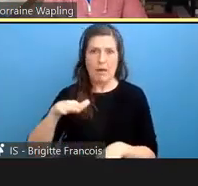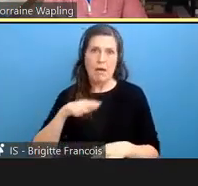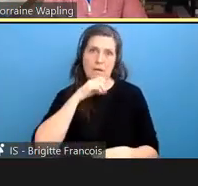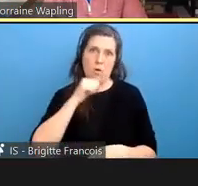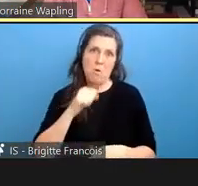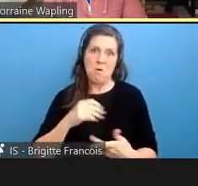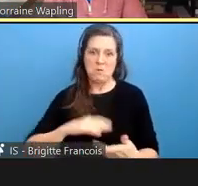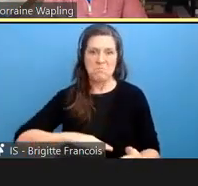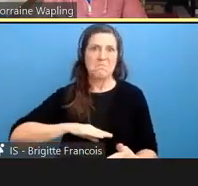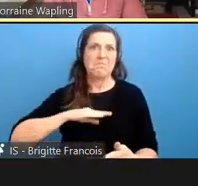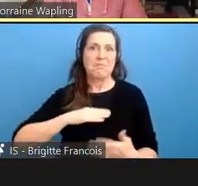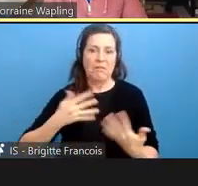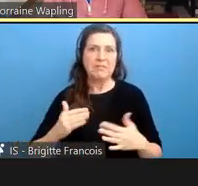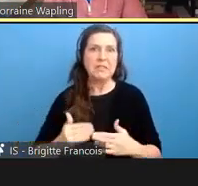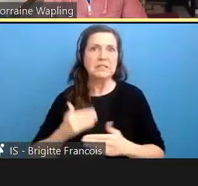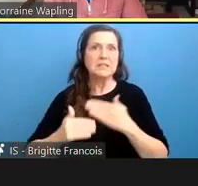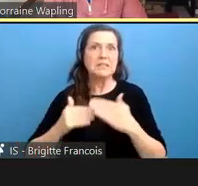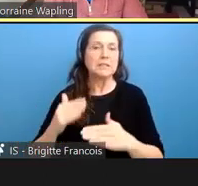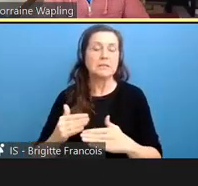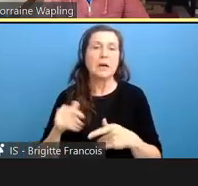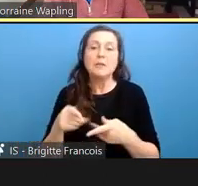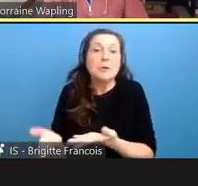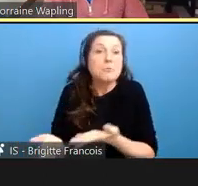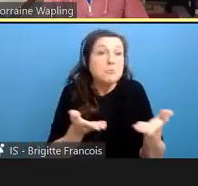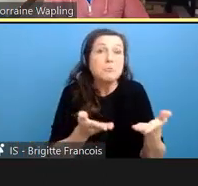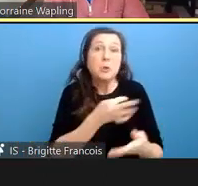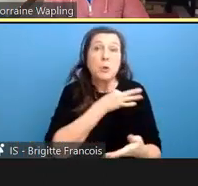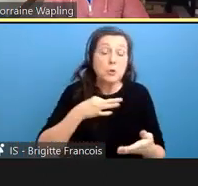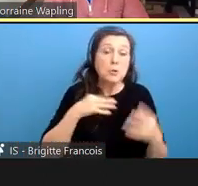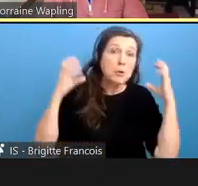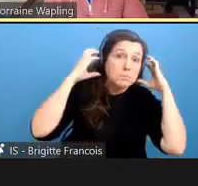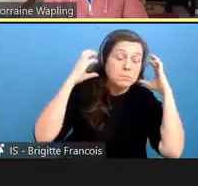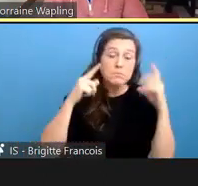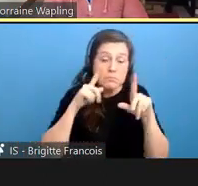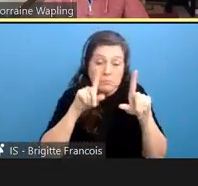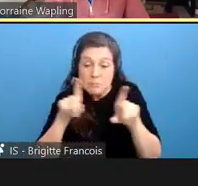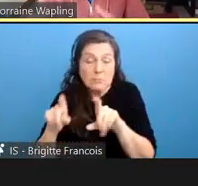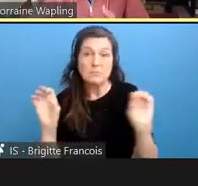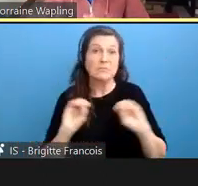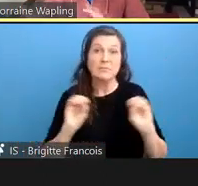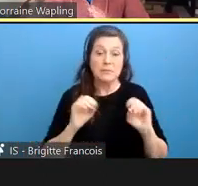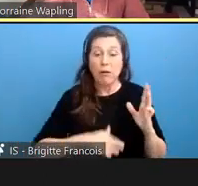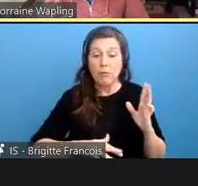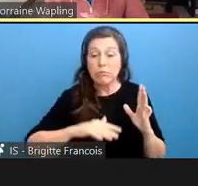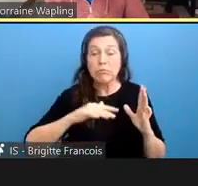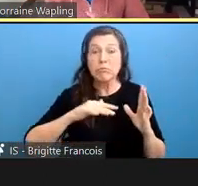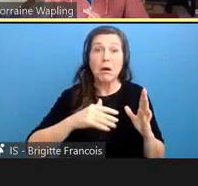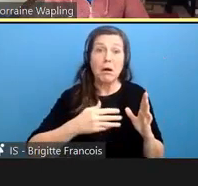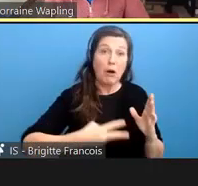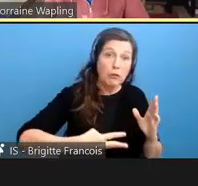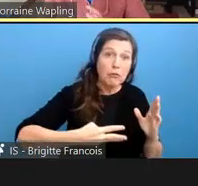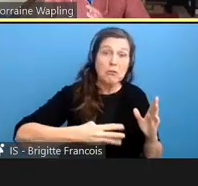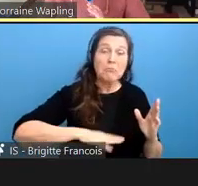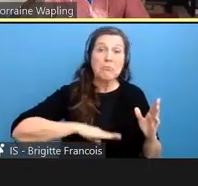children are not presenting for medical assessments, formal sort of hearing assessments, until maybe around the age of 3 or